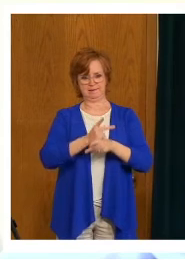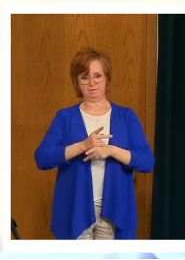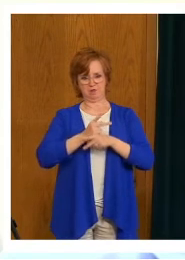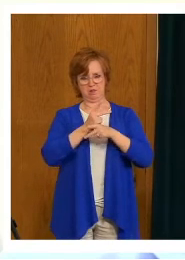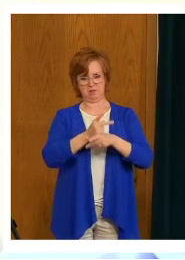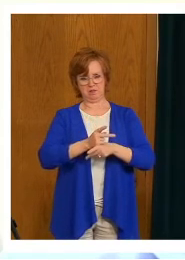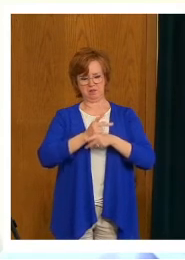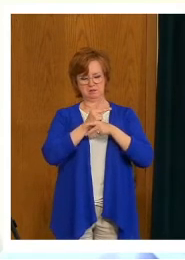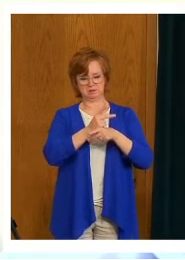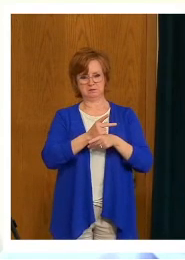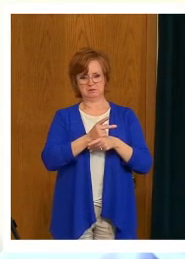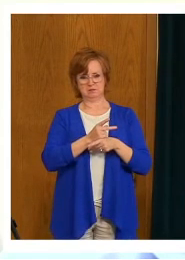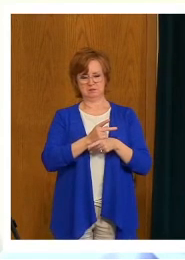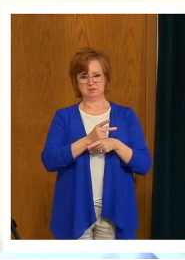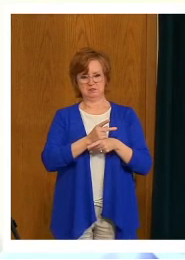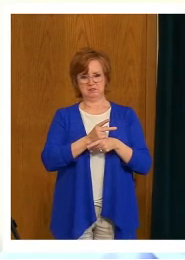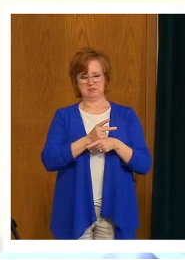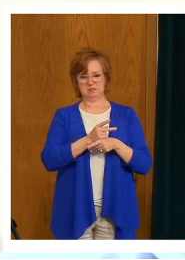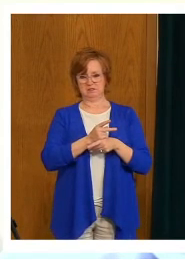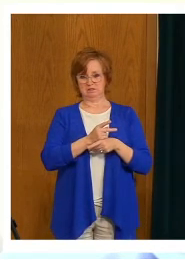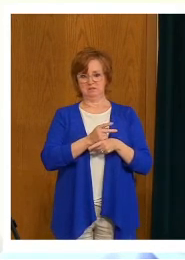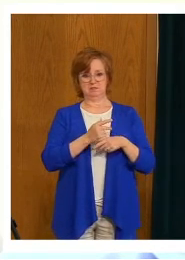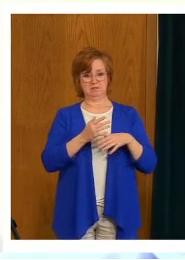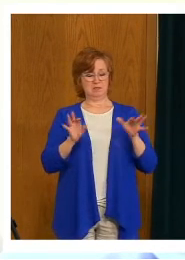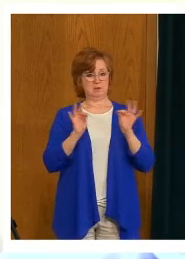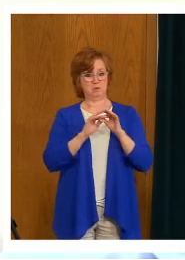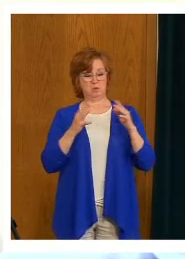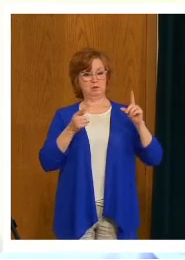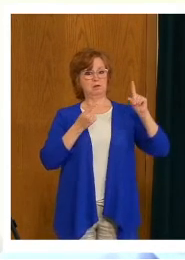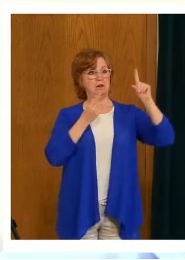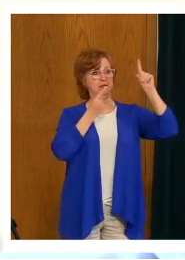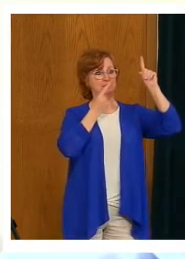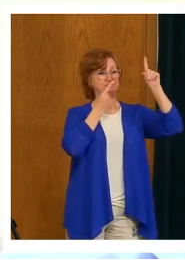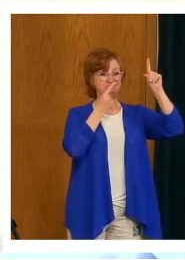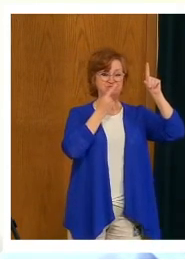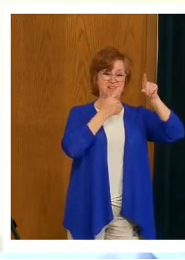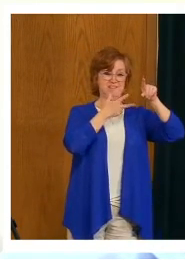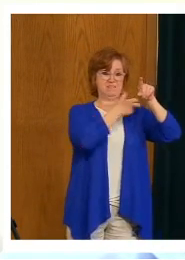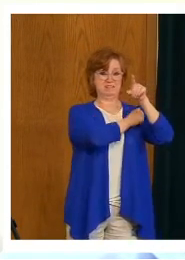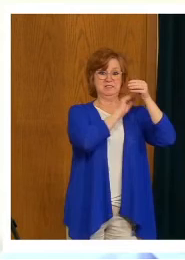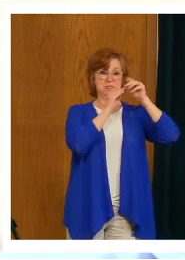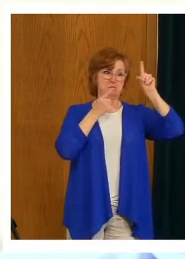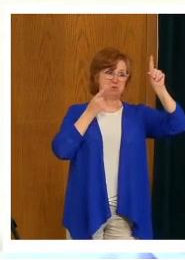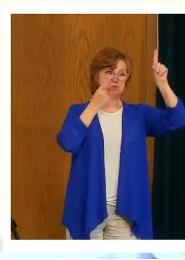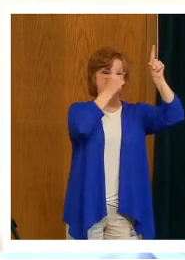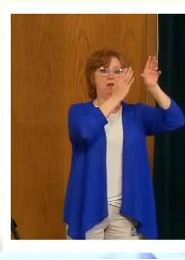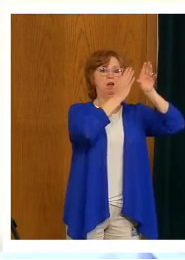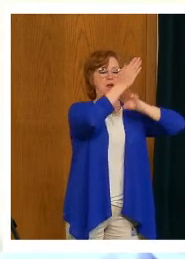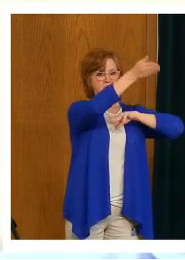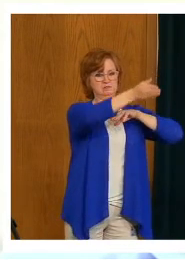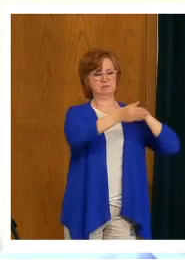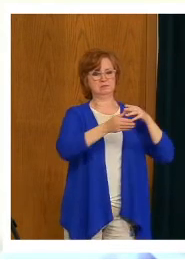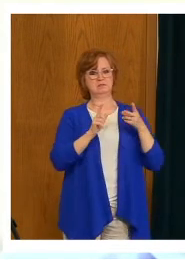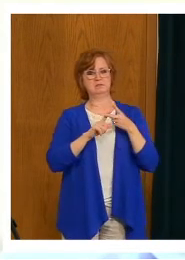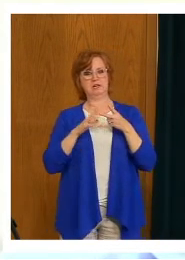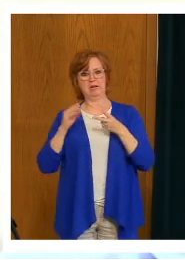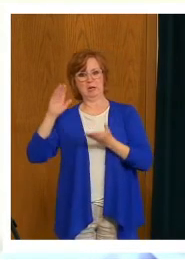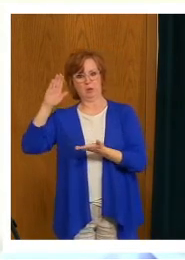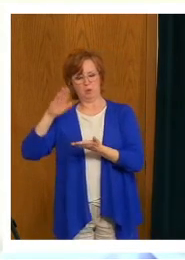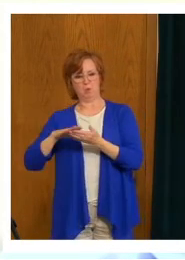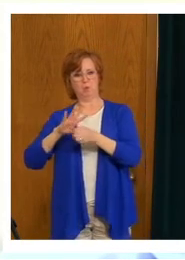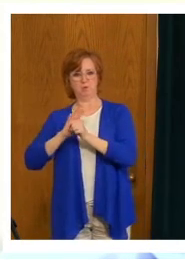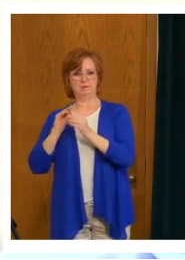vaccination rate, have low numbers heading into July that enables us to do more and more, but